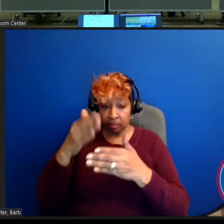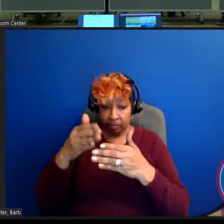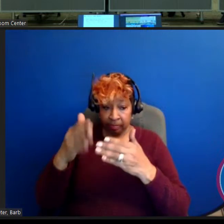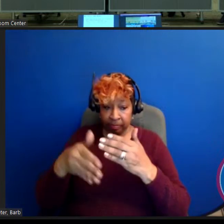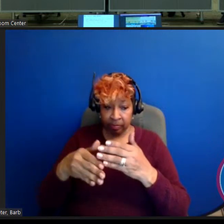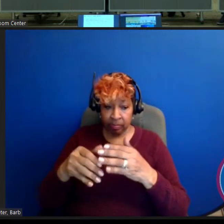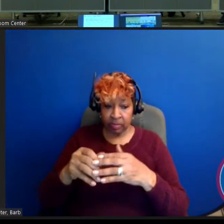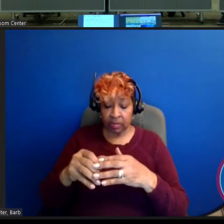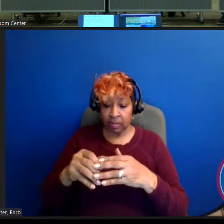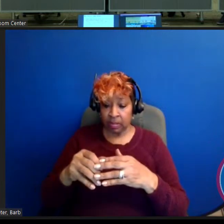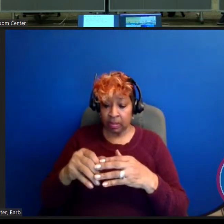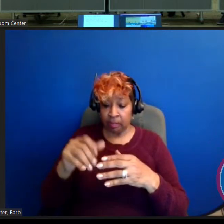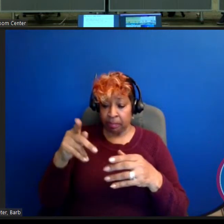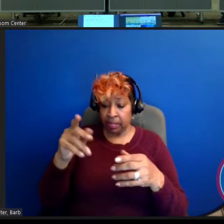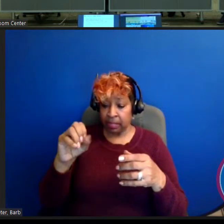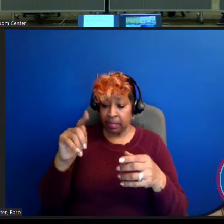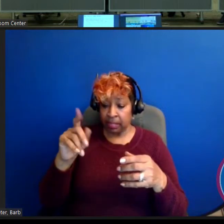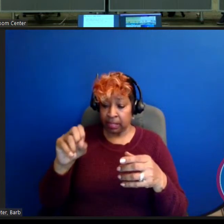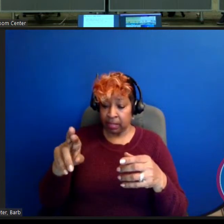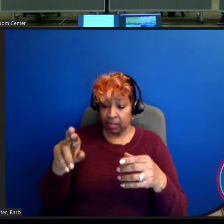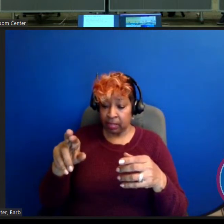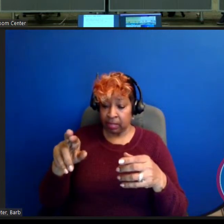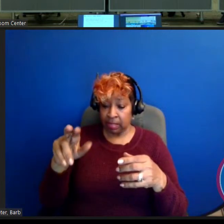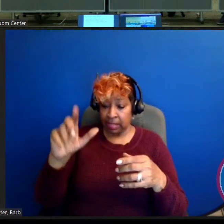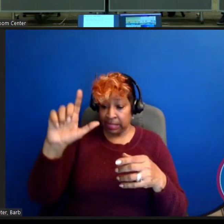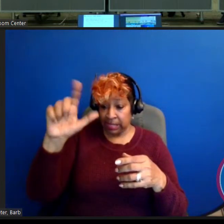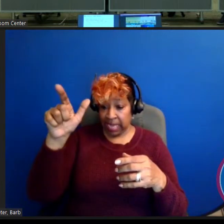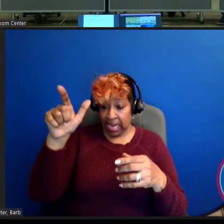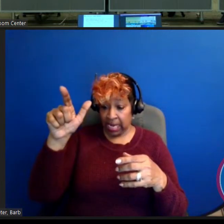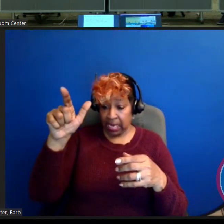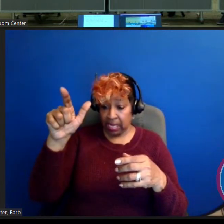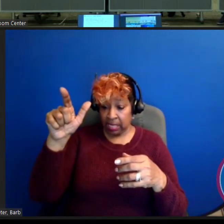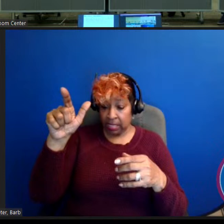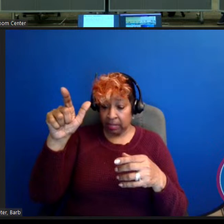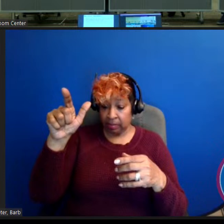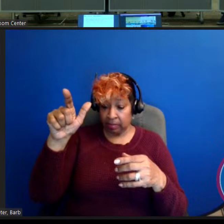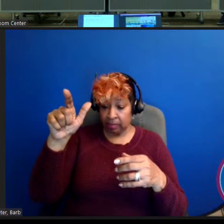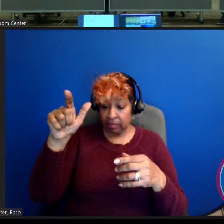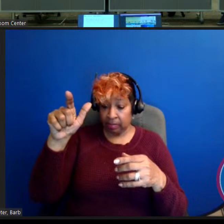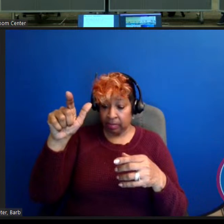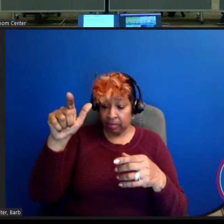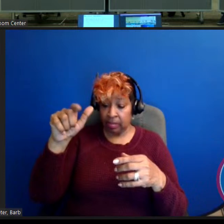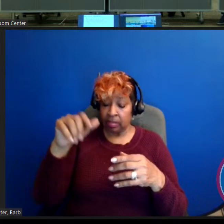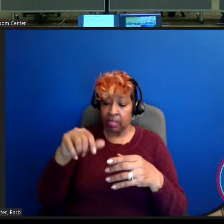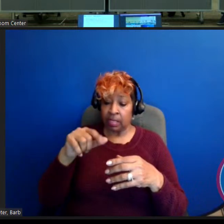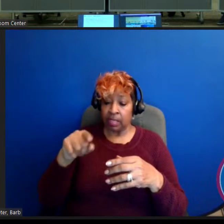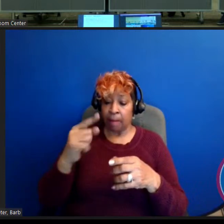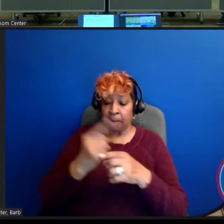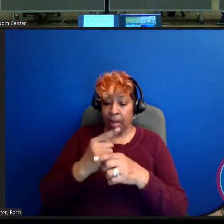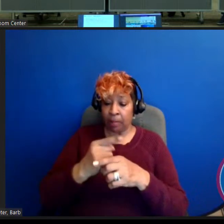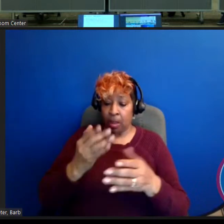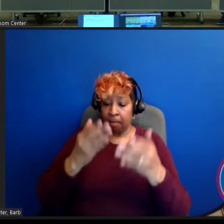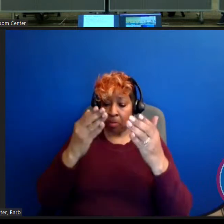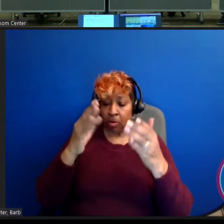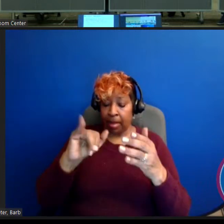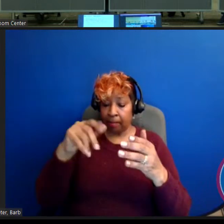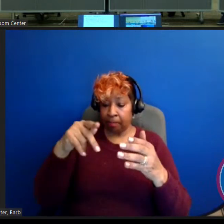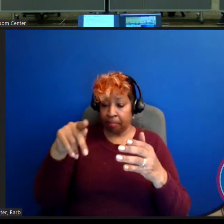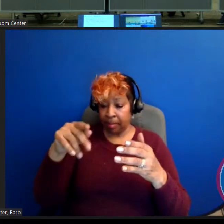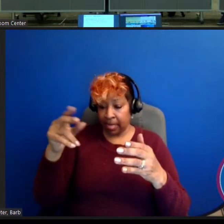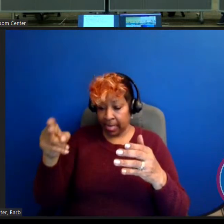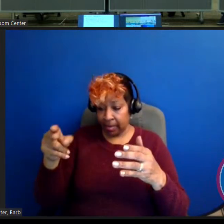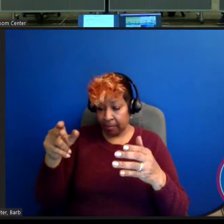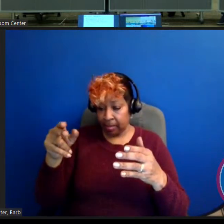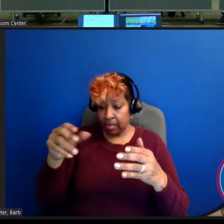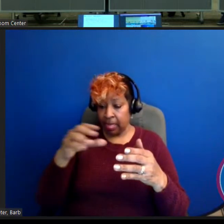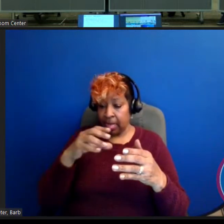All right, Peter. And second? Second. It's been properly moved by Peter Henderson and seconded by Tracy Powell